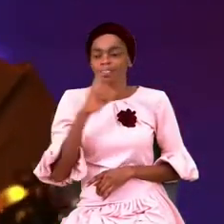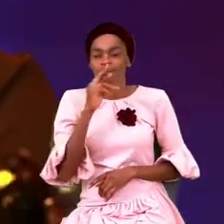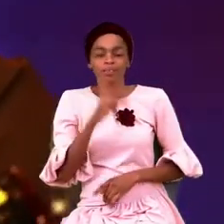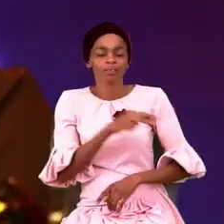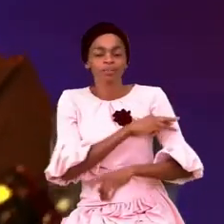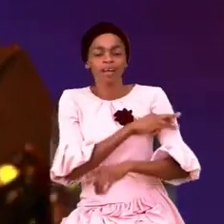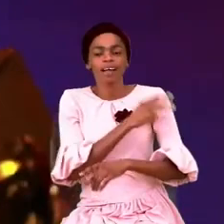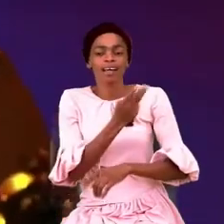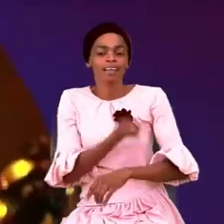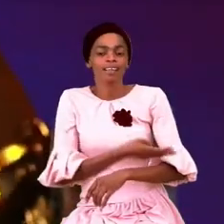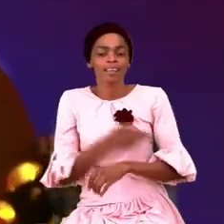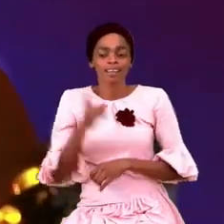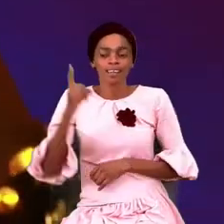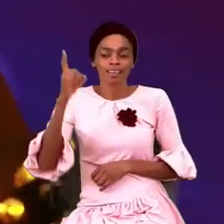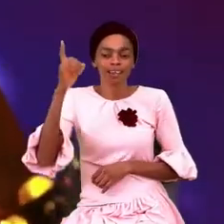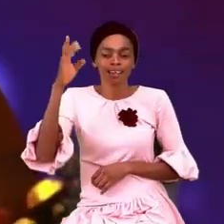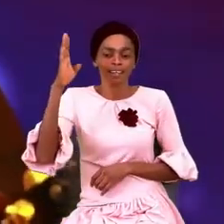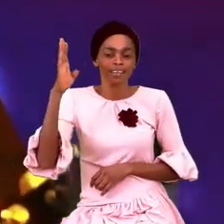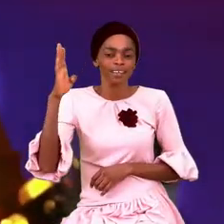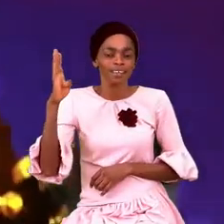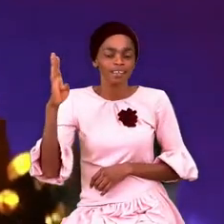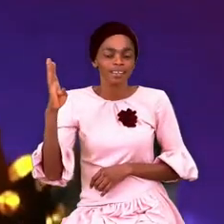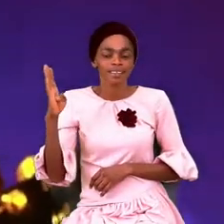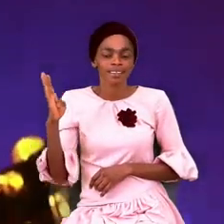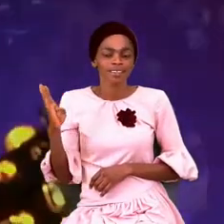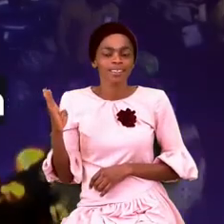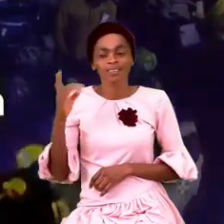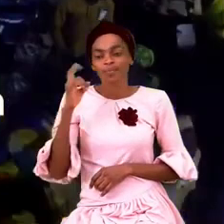Let's all sing to the Lord a brand new song.